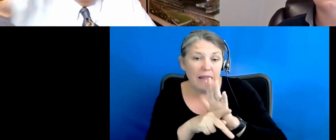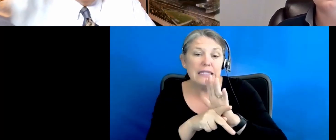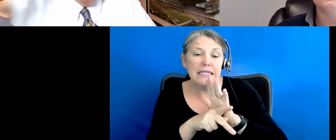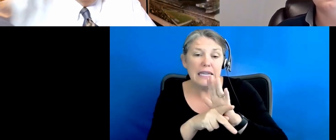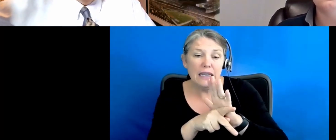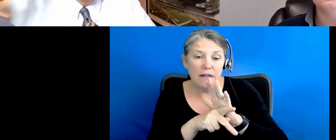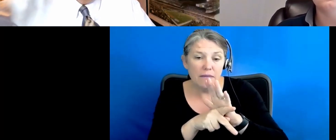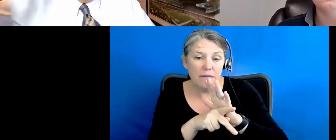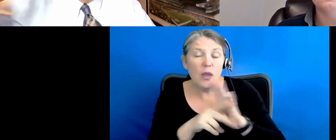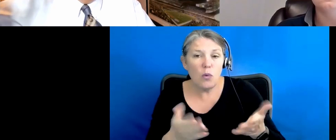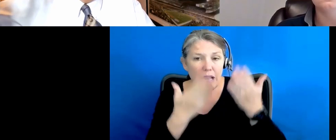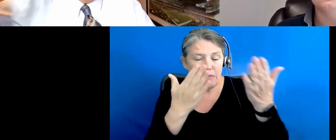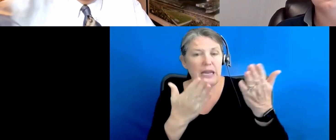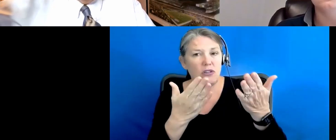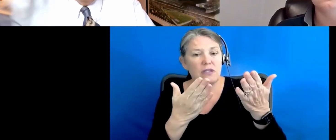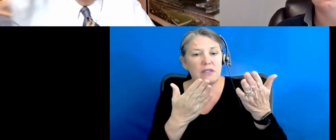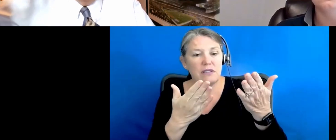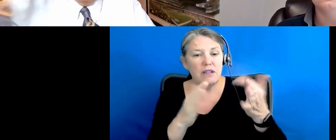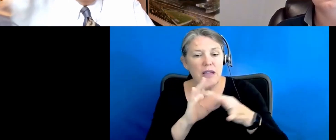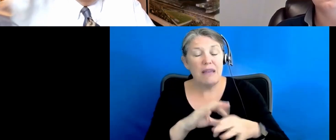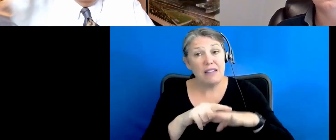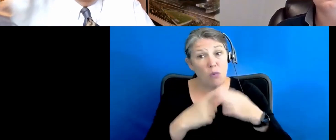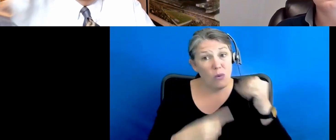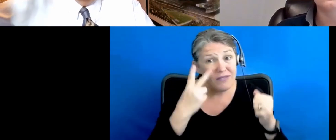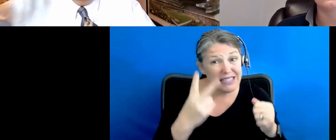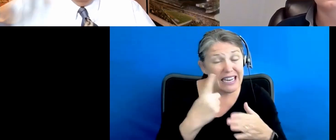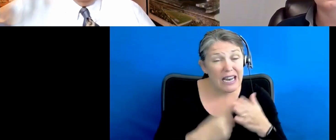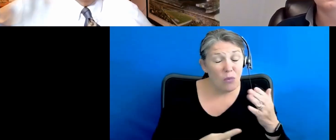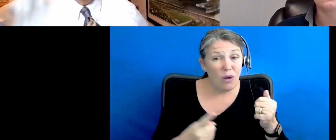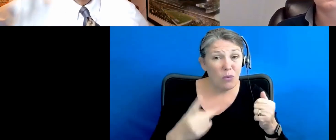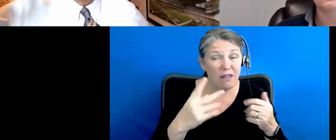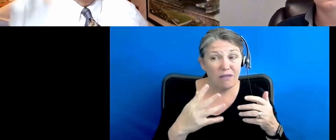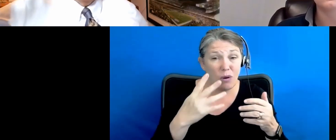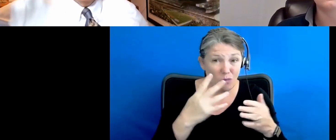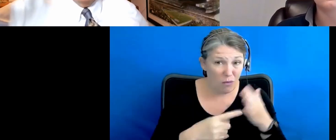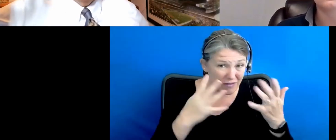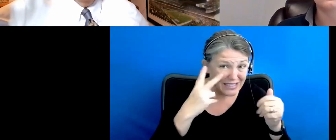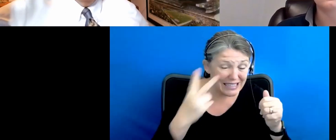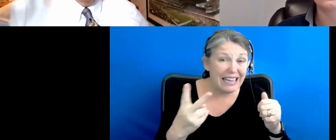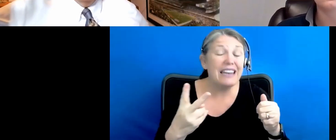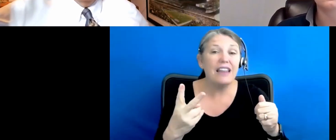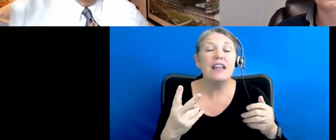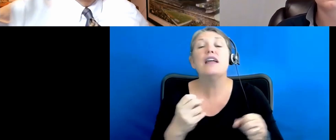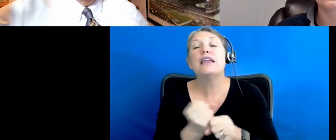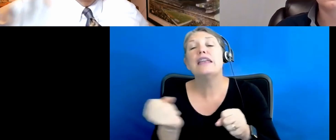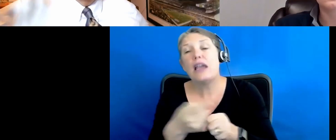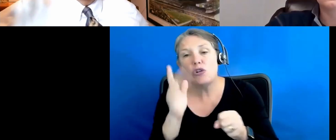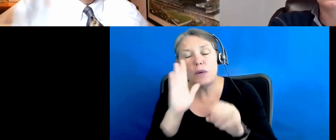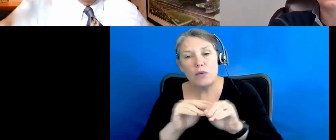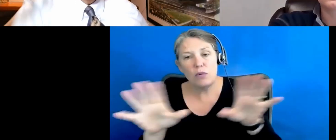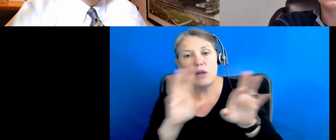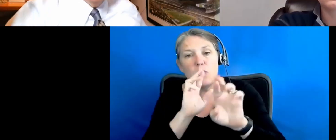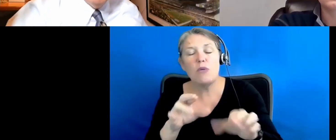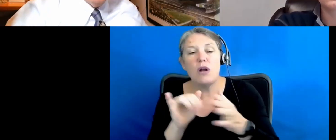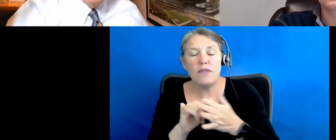and what we've experienced. Next year, we'll be working on a report that